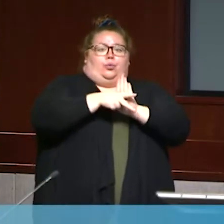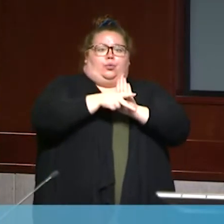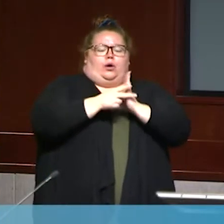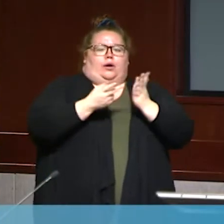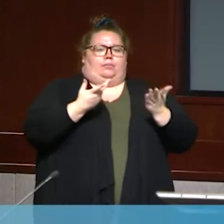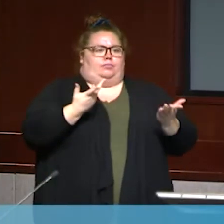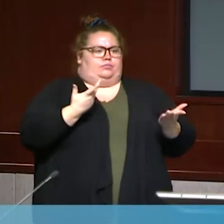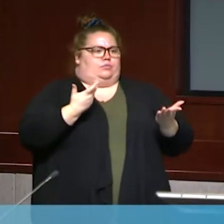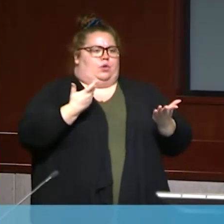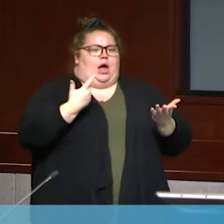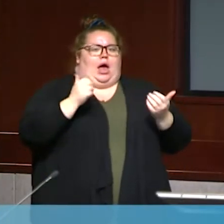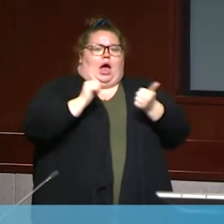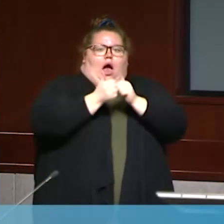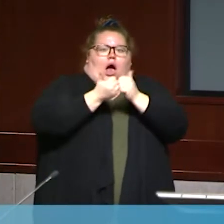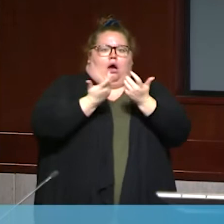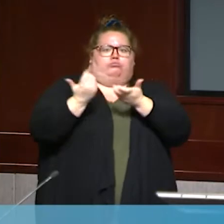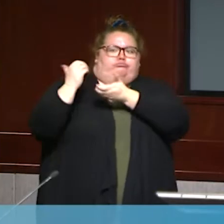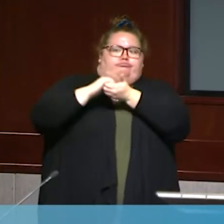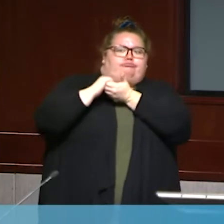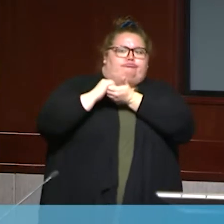do together